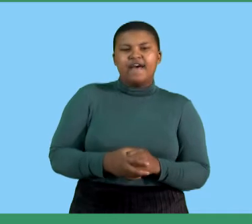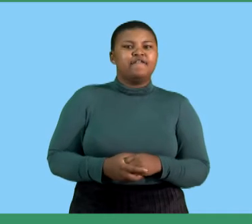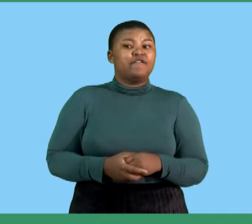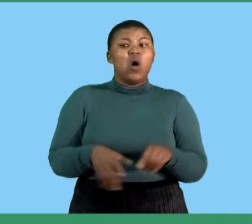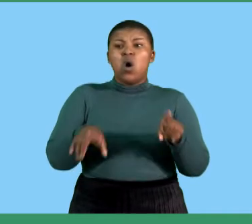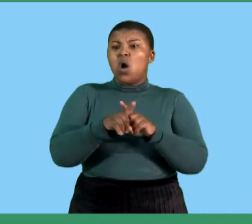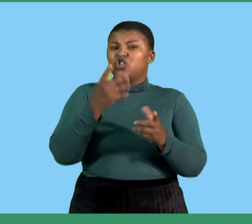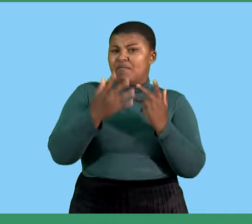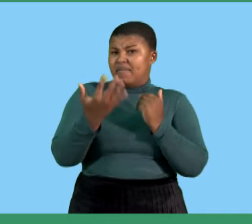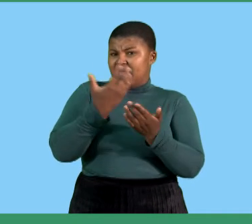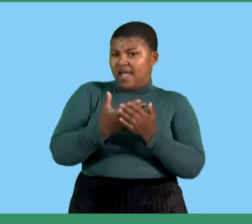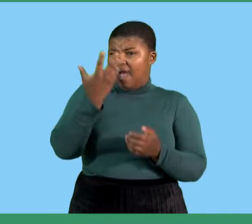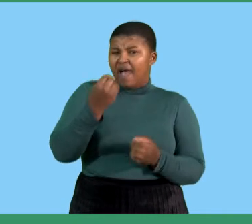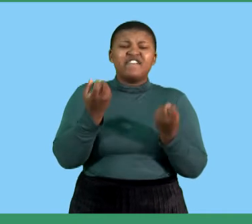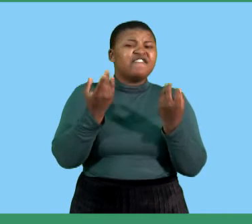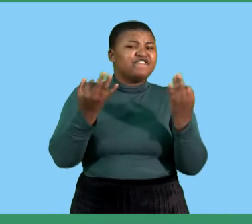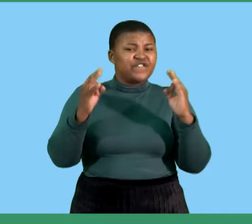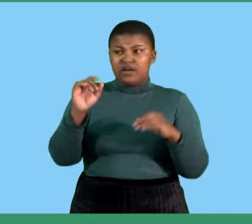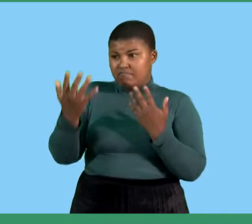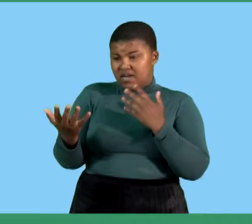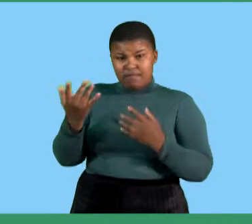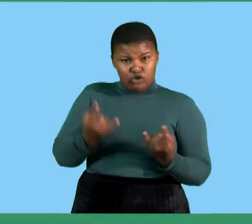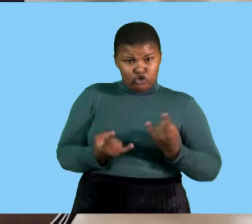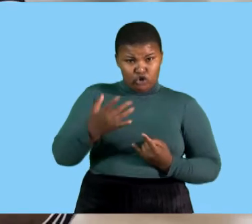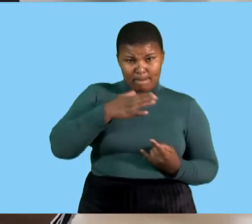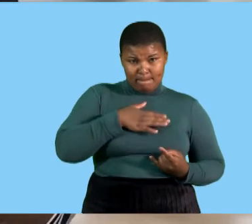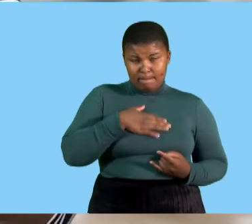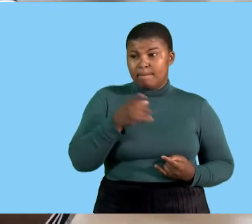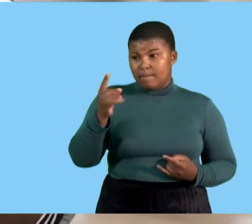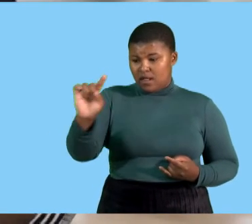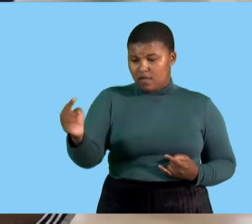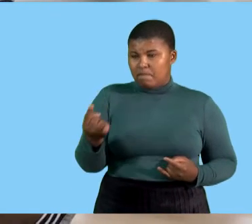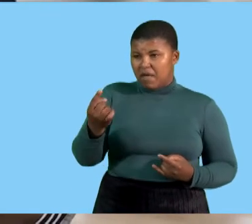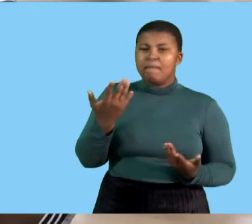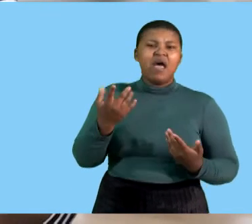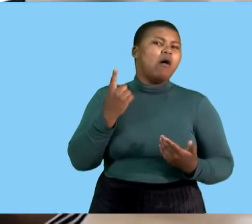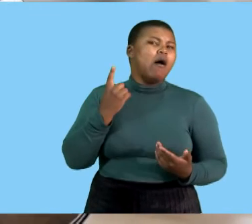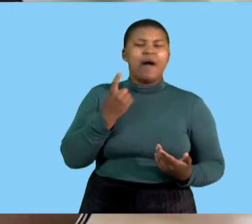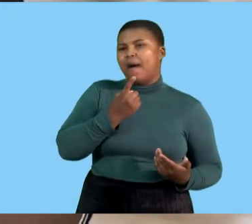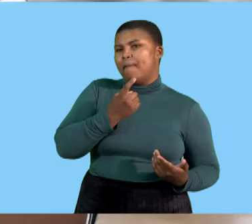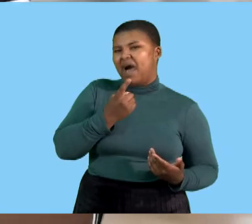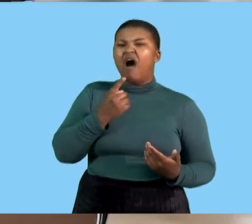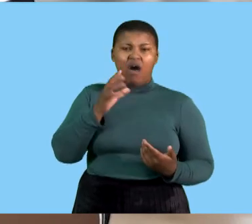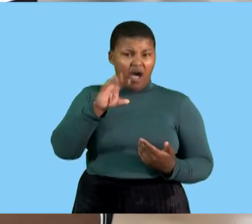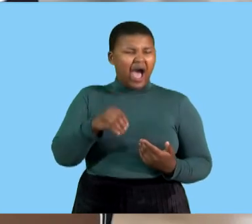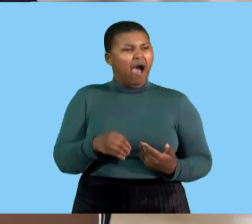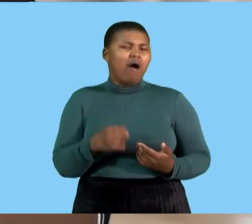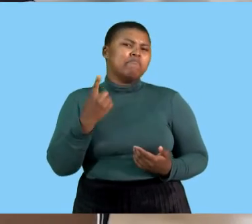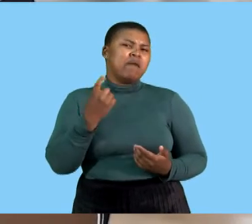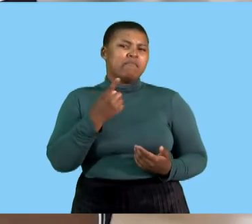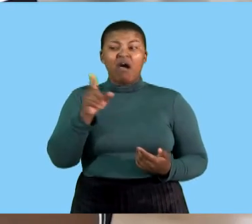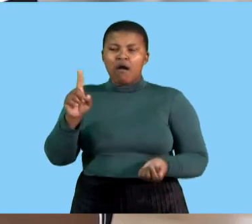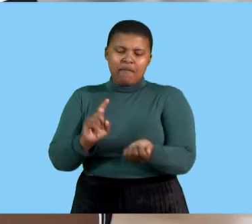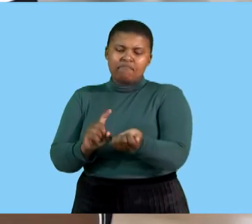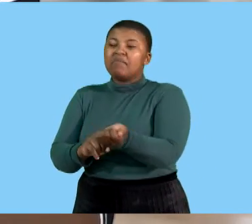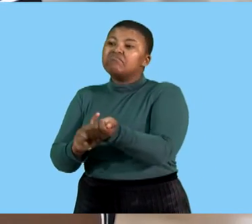When they enter the shop, you say maybe you can test. If it's a perfume, maybe you ask them to have testers, maybe. That way they know whether to buy or